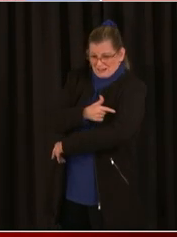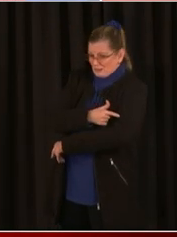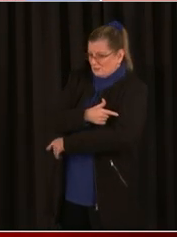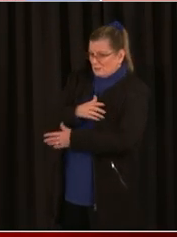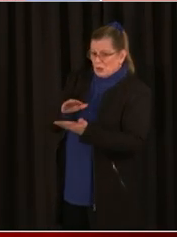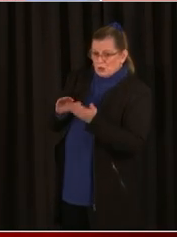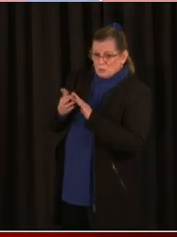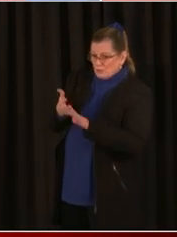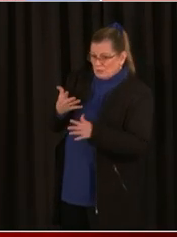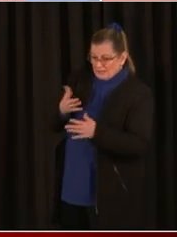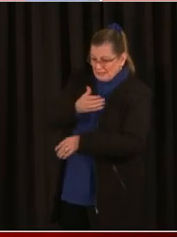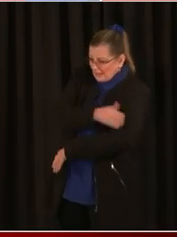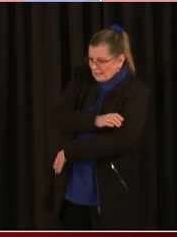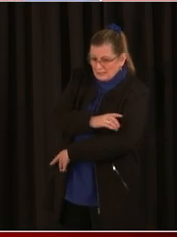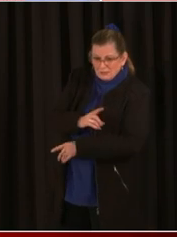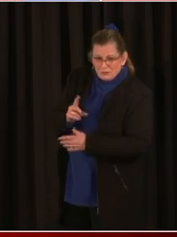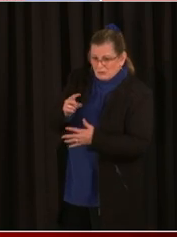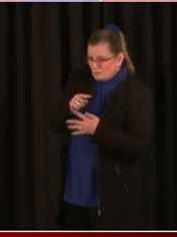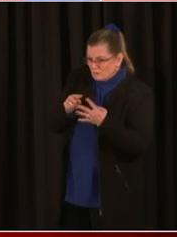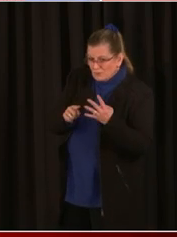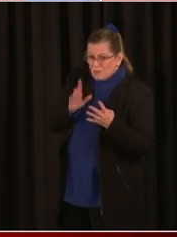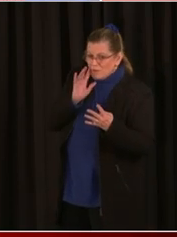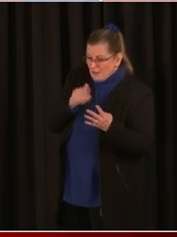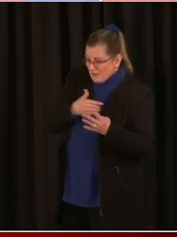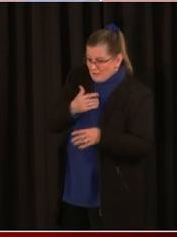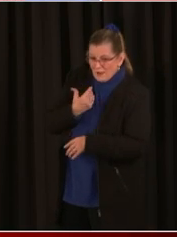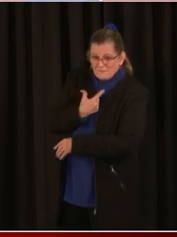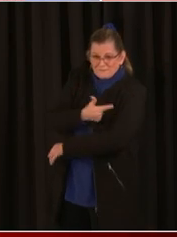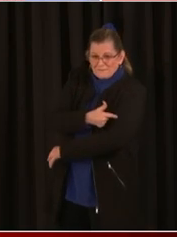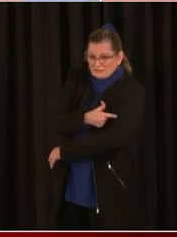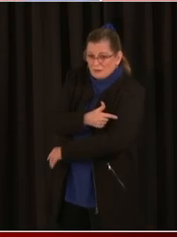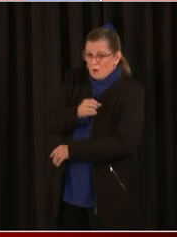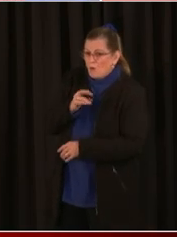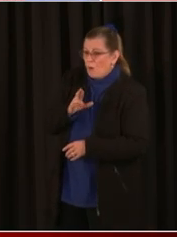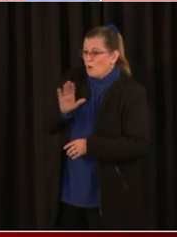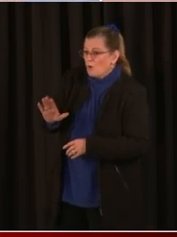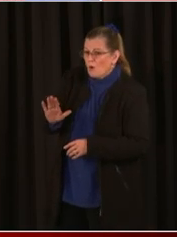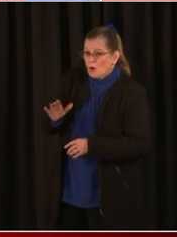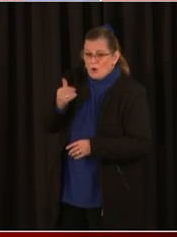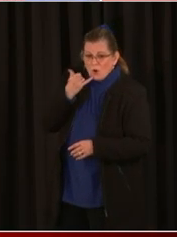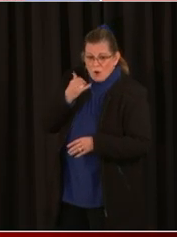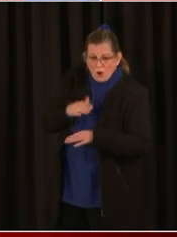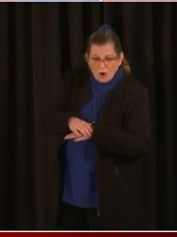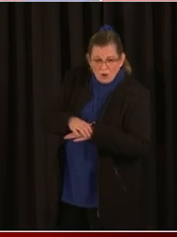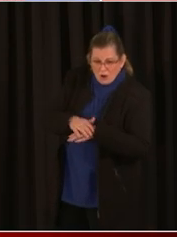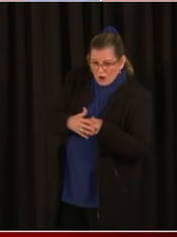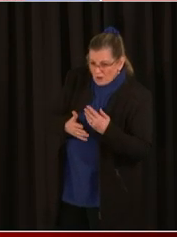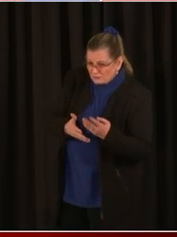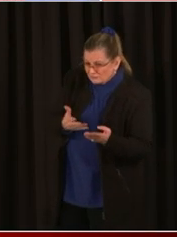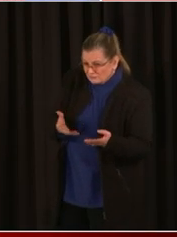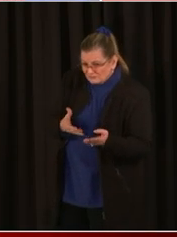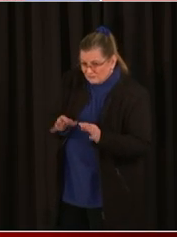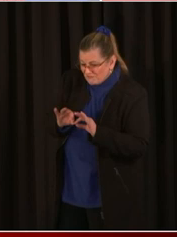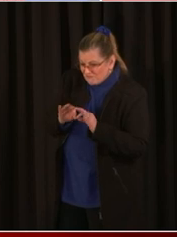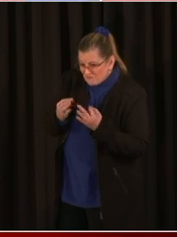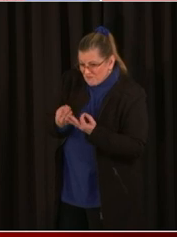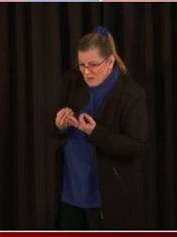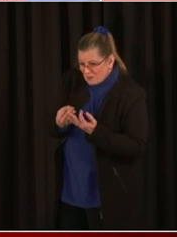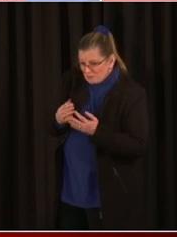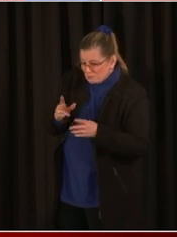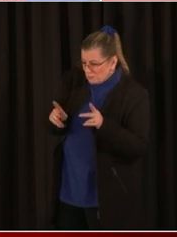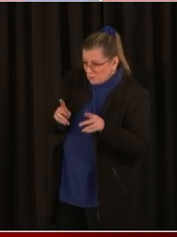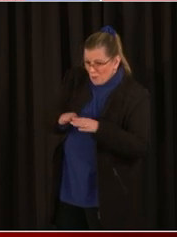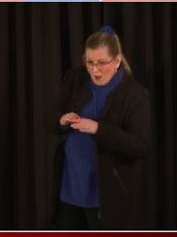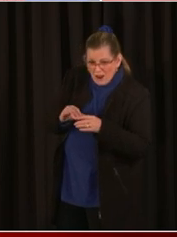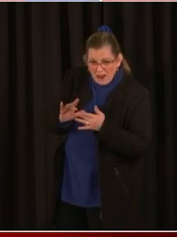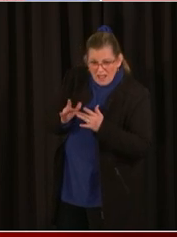community clinic you can go to because they're one of our vaccinators, or you're calling on the line. These kind